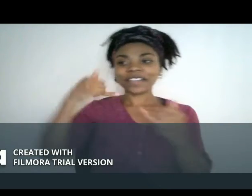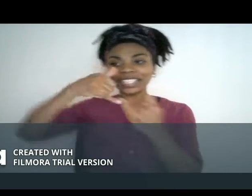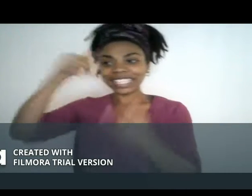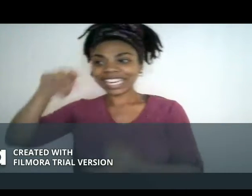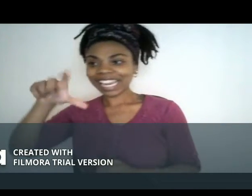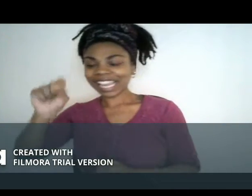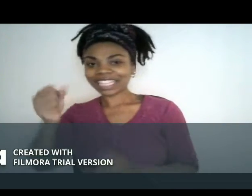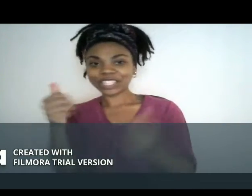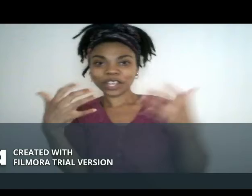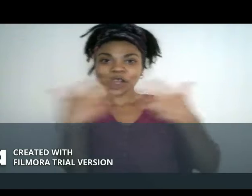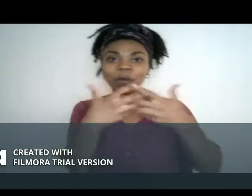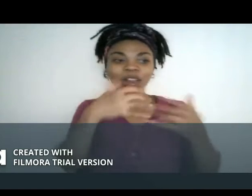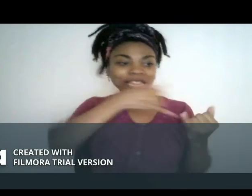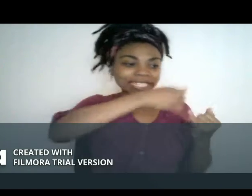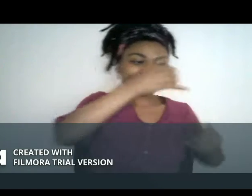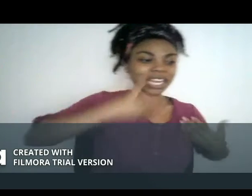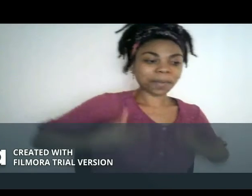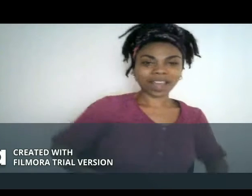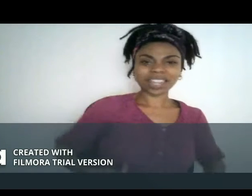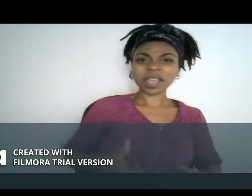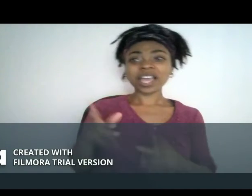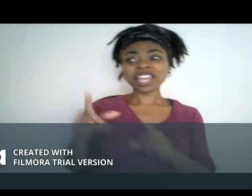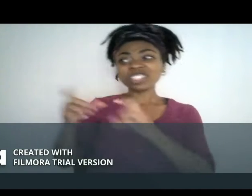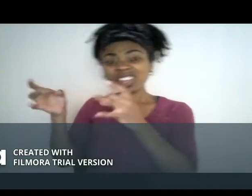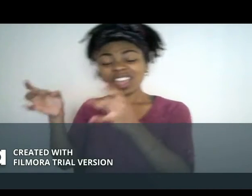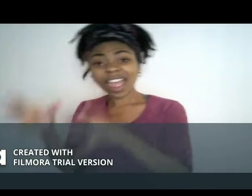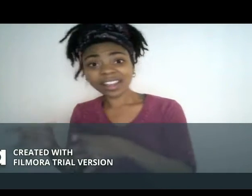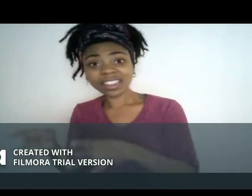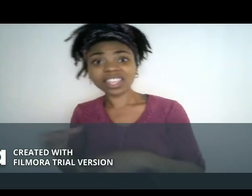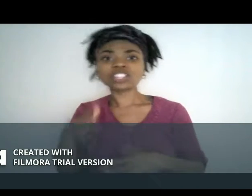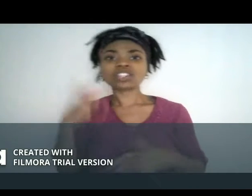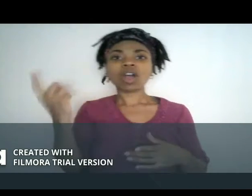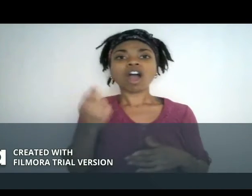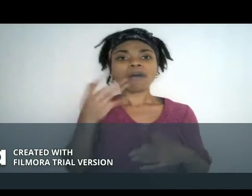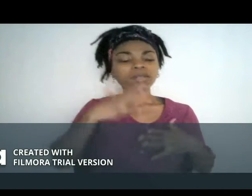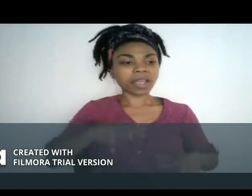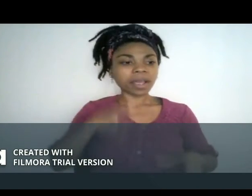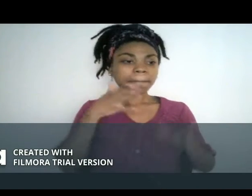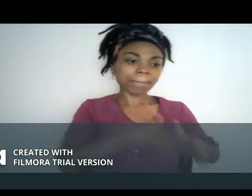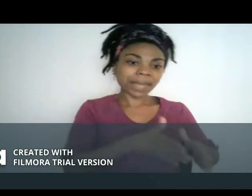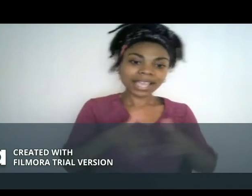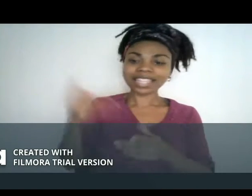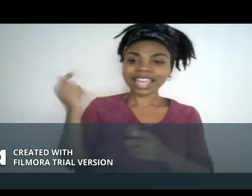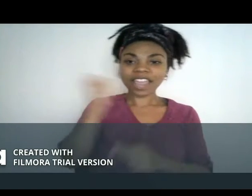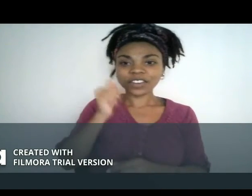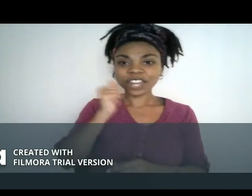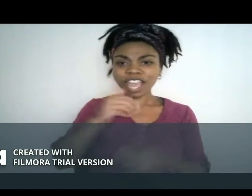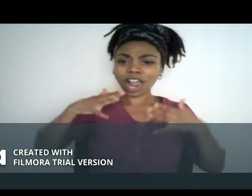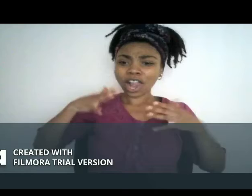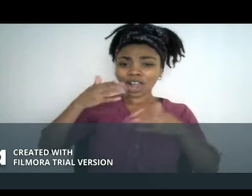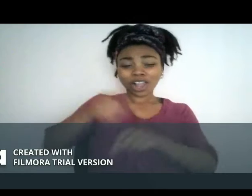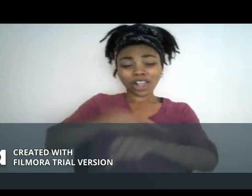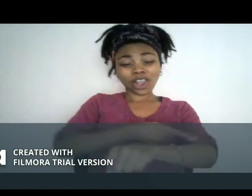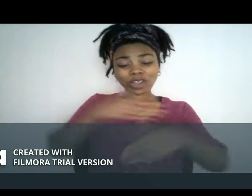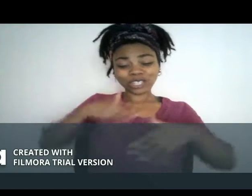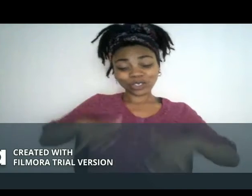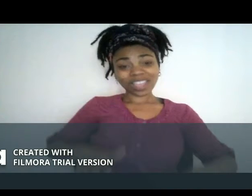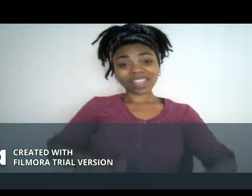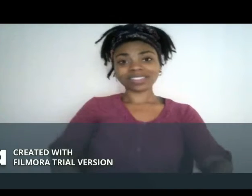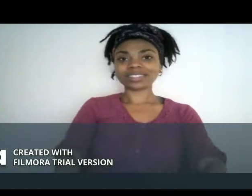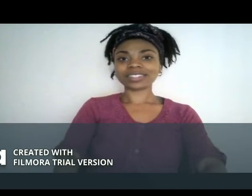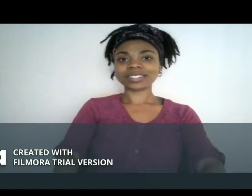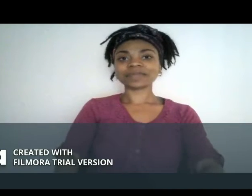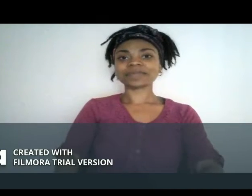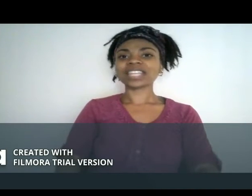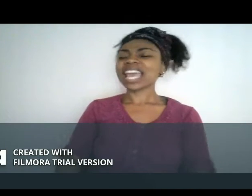skinny body. It worked perfectly. And she hated it. She would wear pants every day and long dresses. And I remember when I had, and until thus,